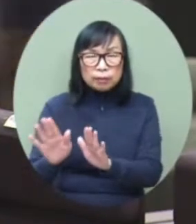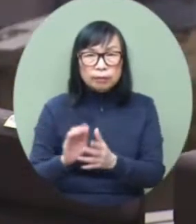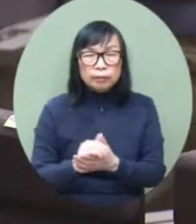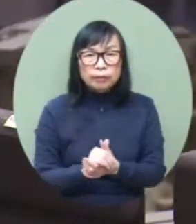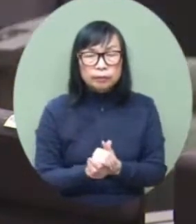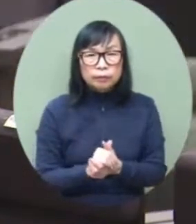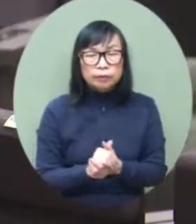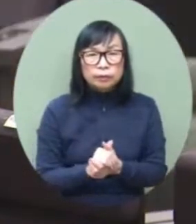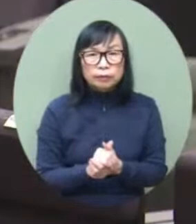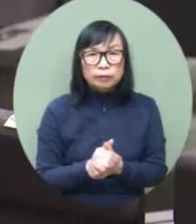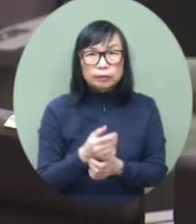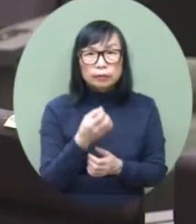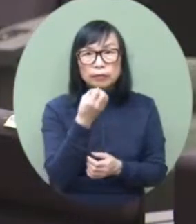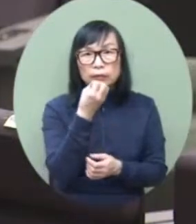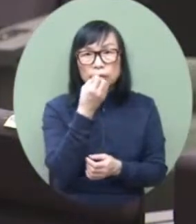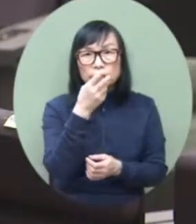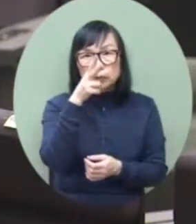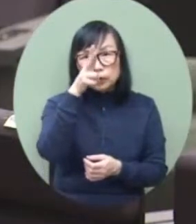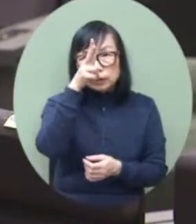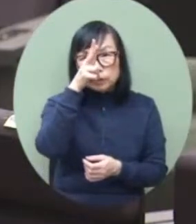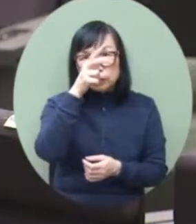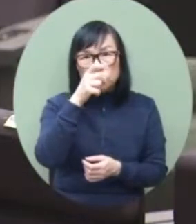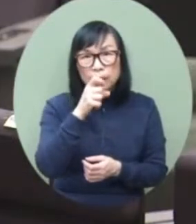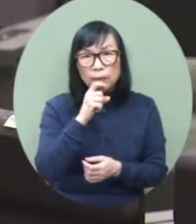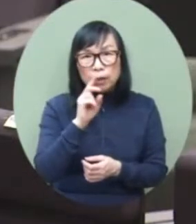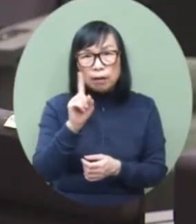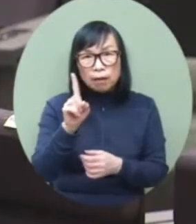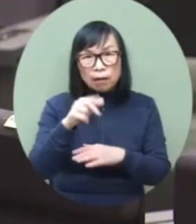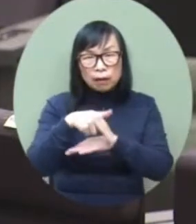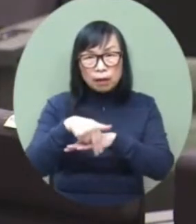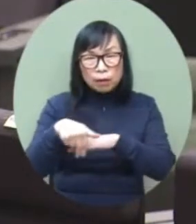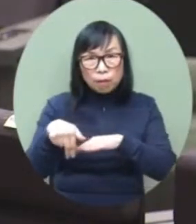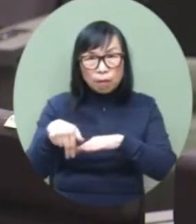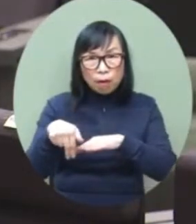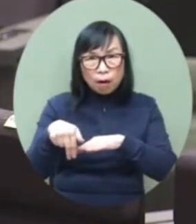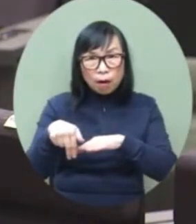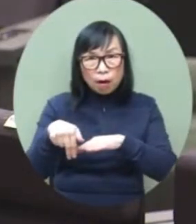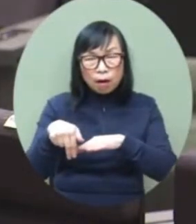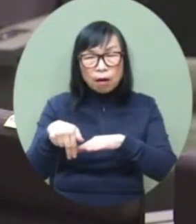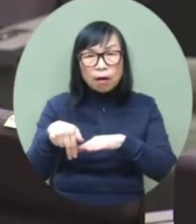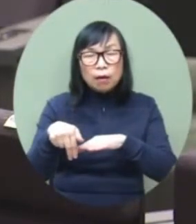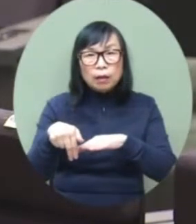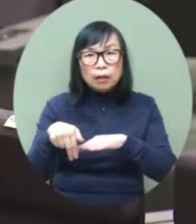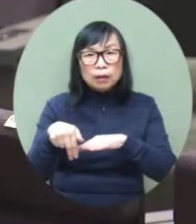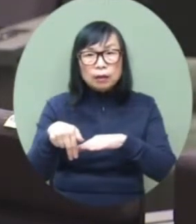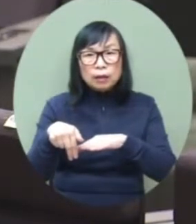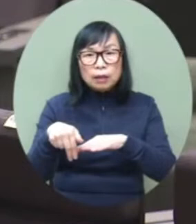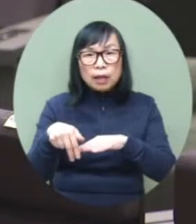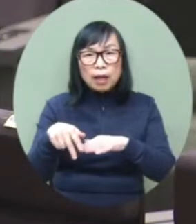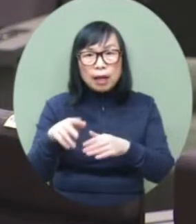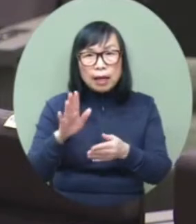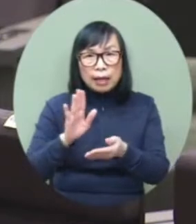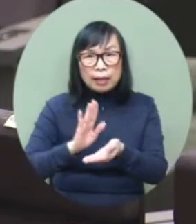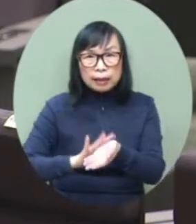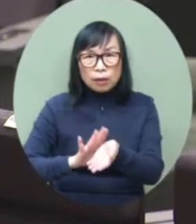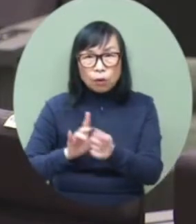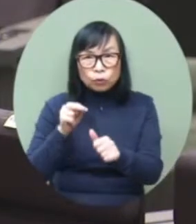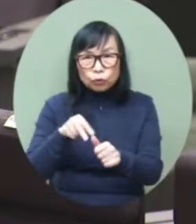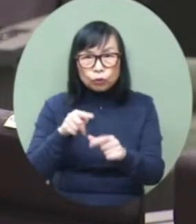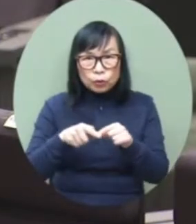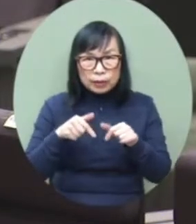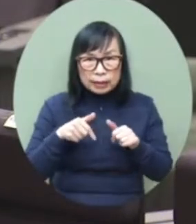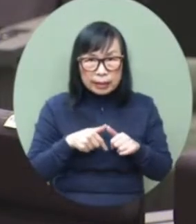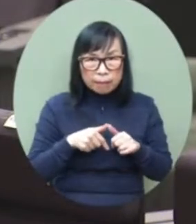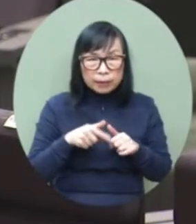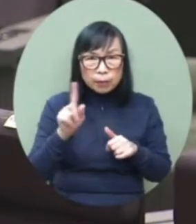the Hong Kong government have any plans to work with this new bureau to establish a stronger coordination? Because the